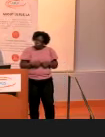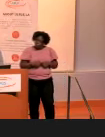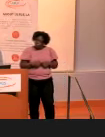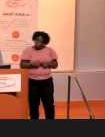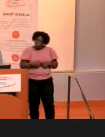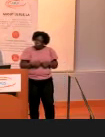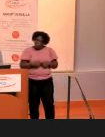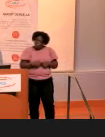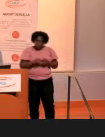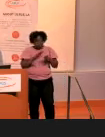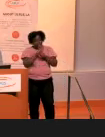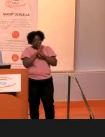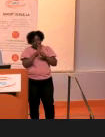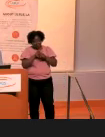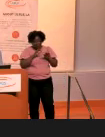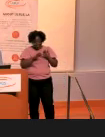think that's probably enough.